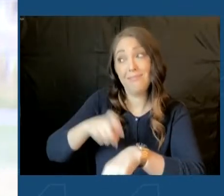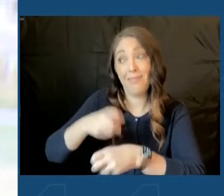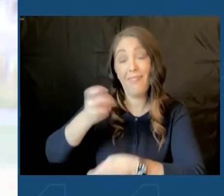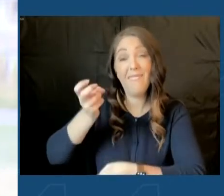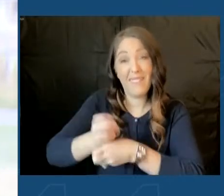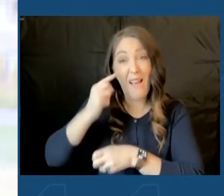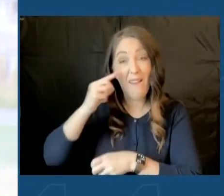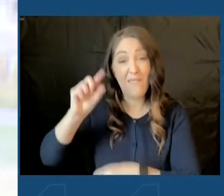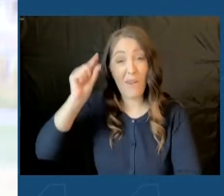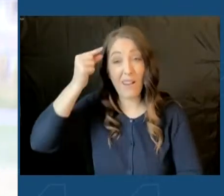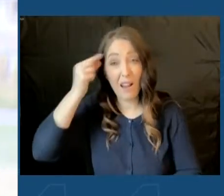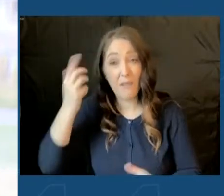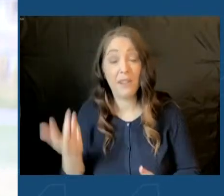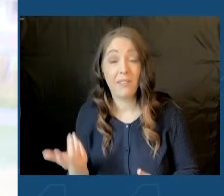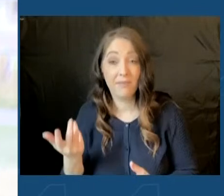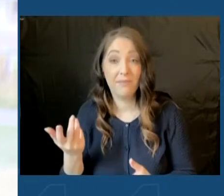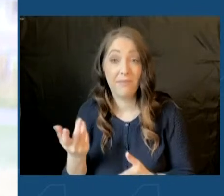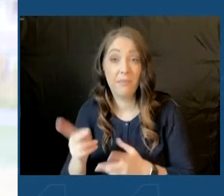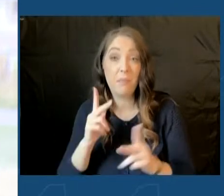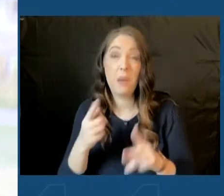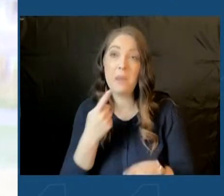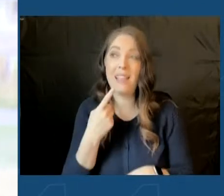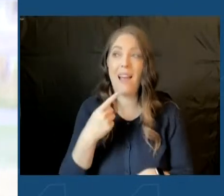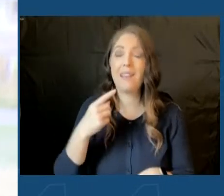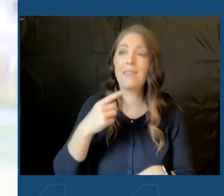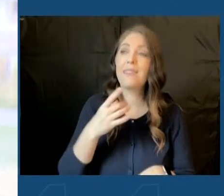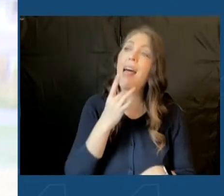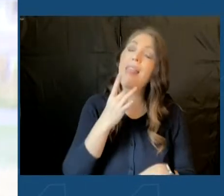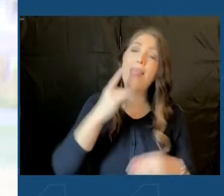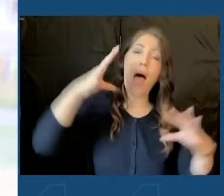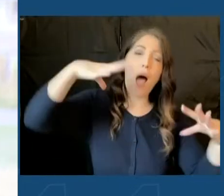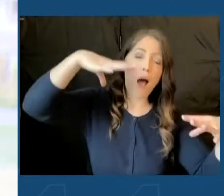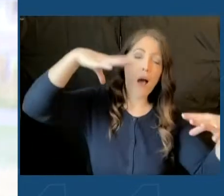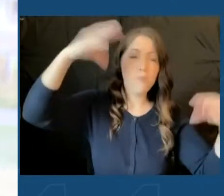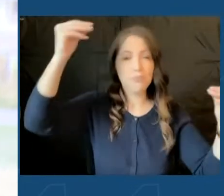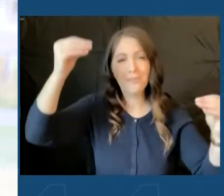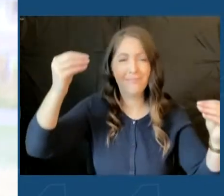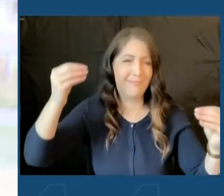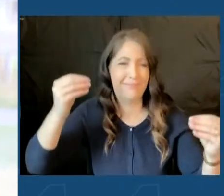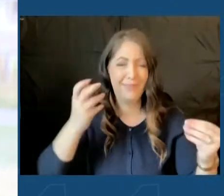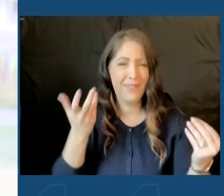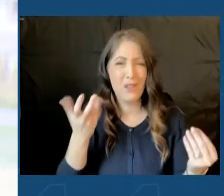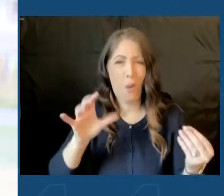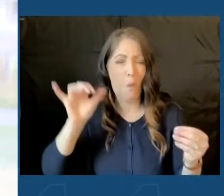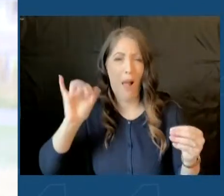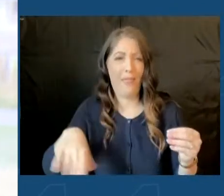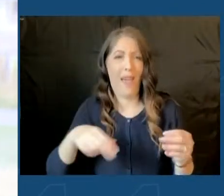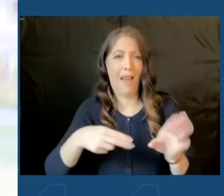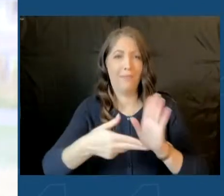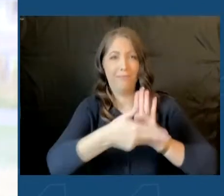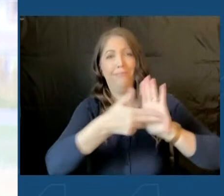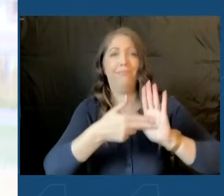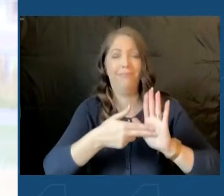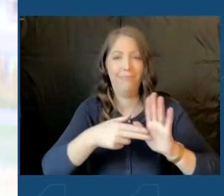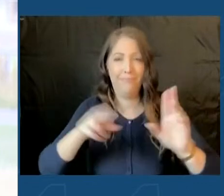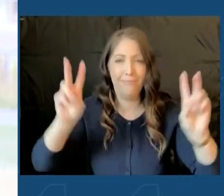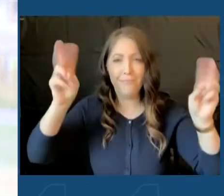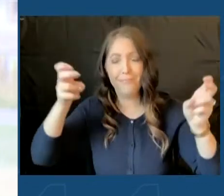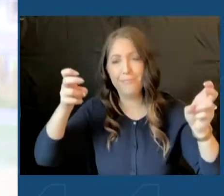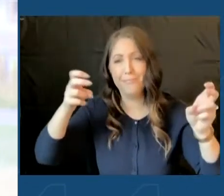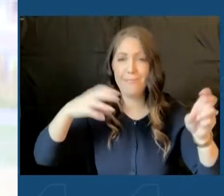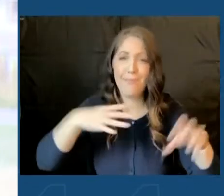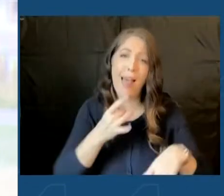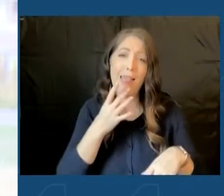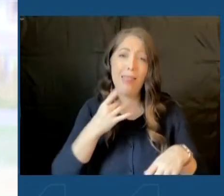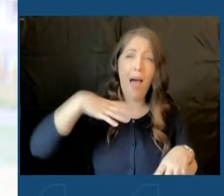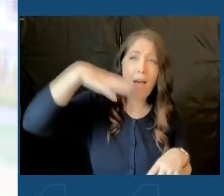one out, turn out the lights. It's not exactly a slogan you want to have when you're trying to have a Chamber of Commerce day and promote people to come here. Last one here,